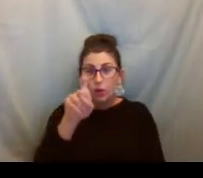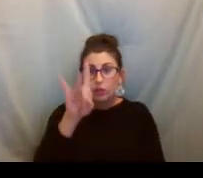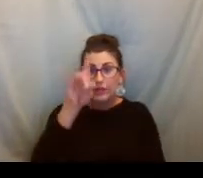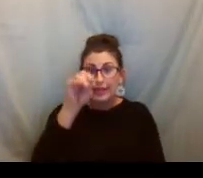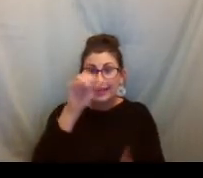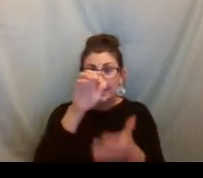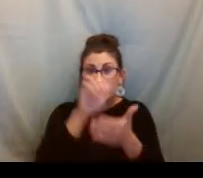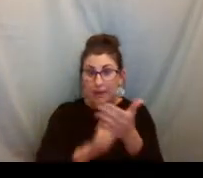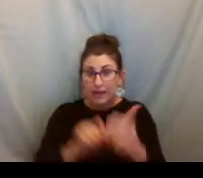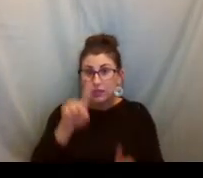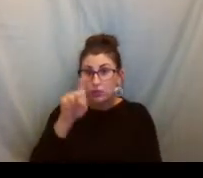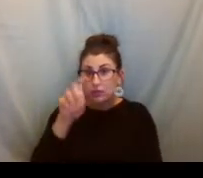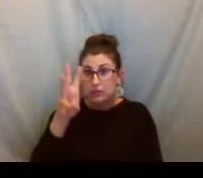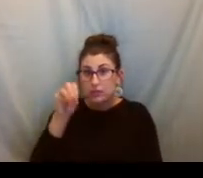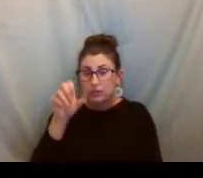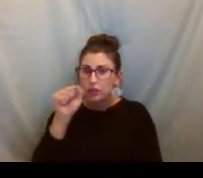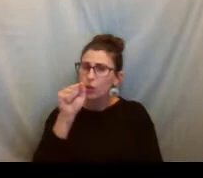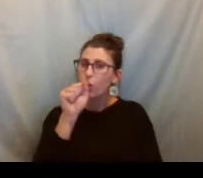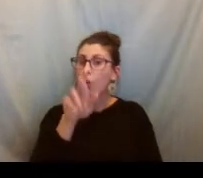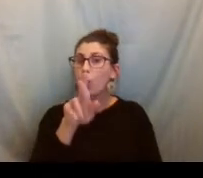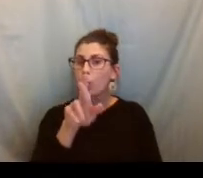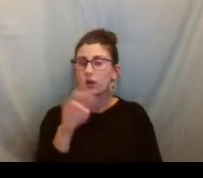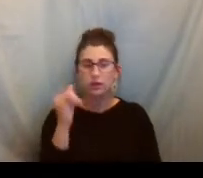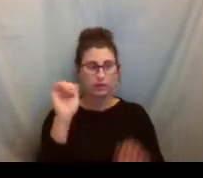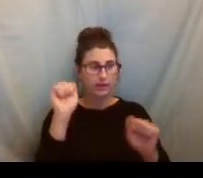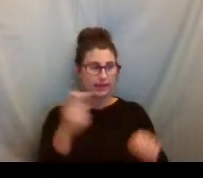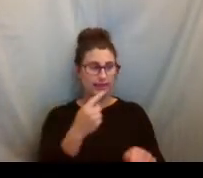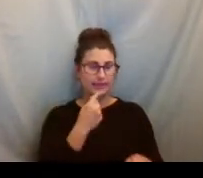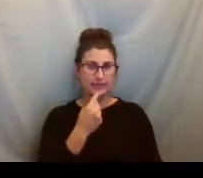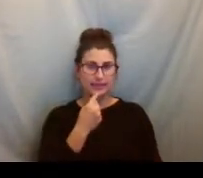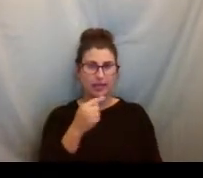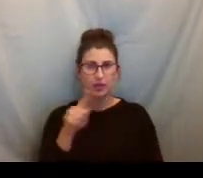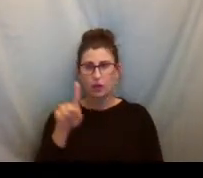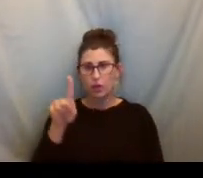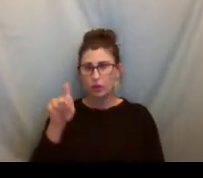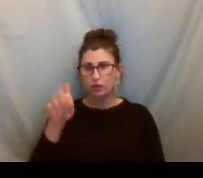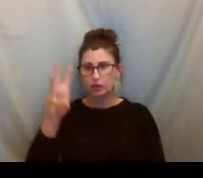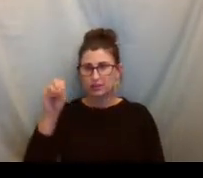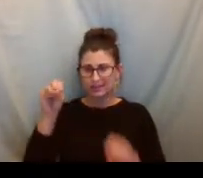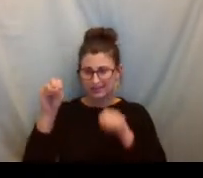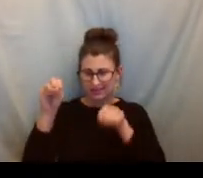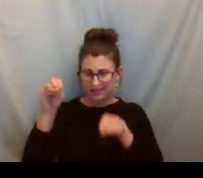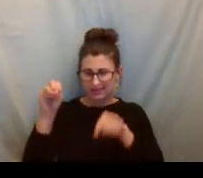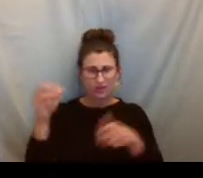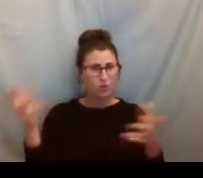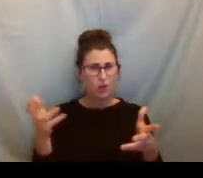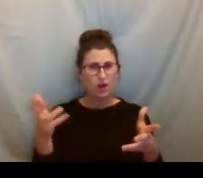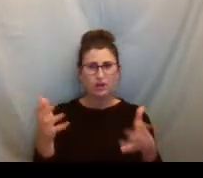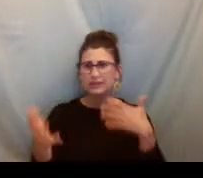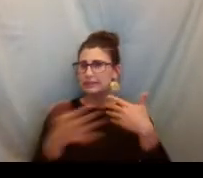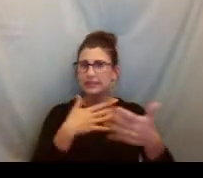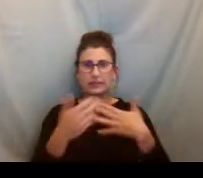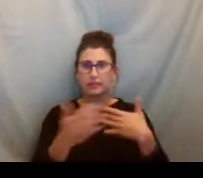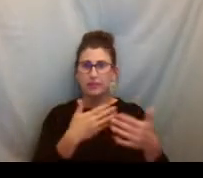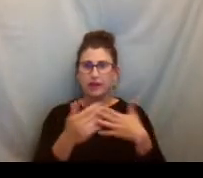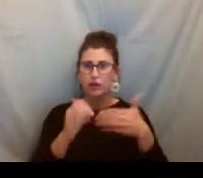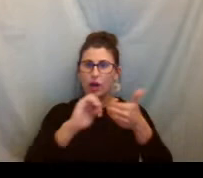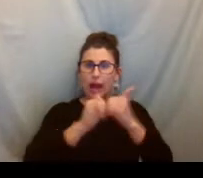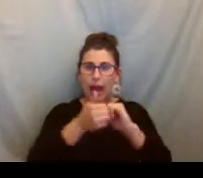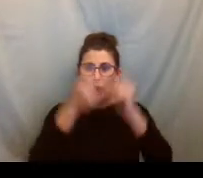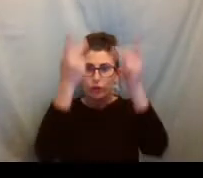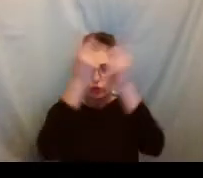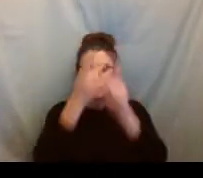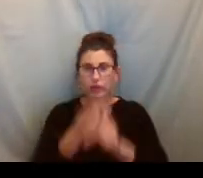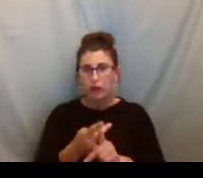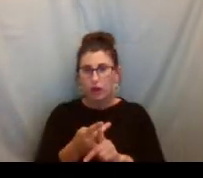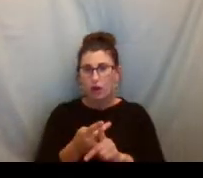this one, or I can look at it this way. If this is 160, what's this one? It's the same kind of thing. It doesn't matter if I look at it this way or